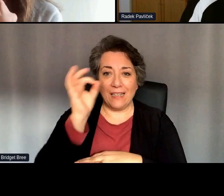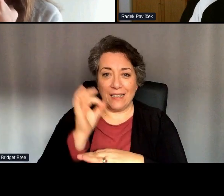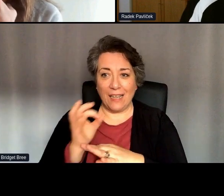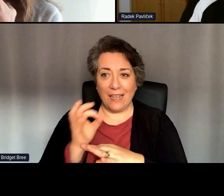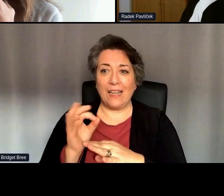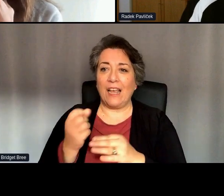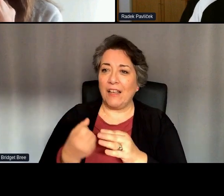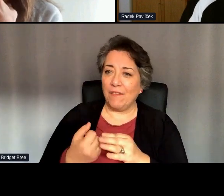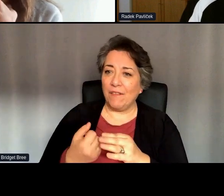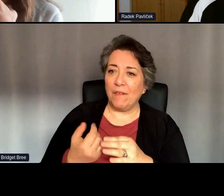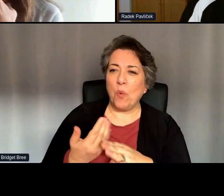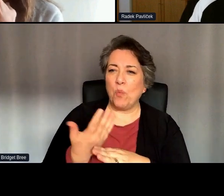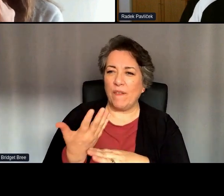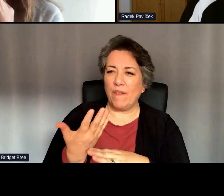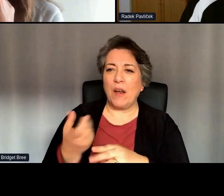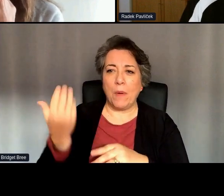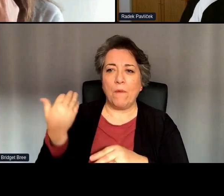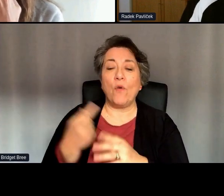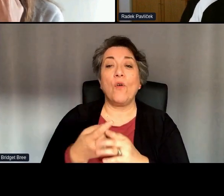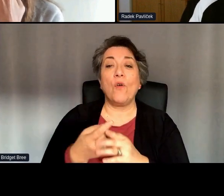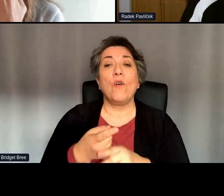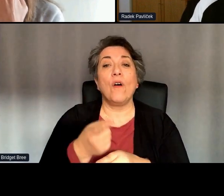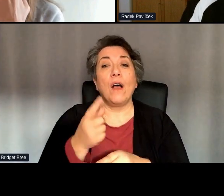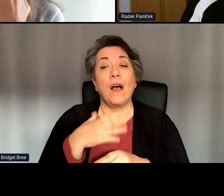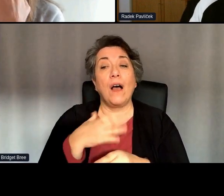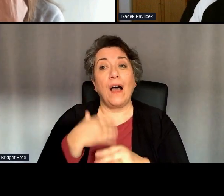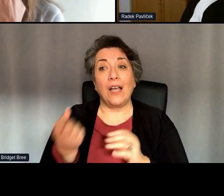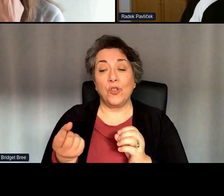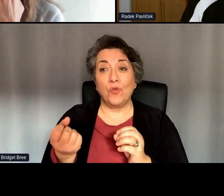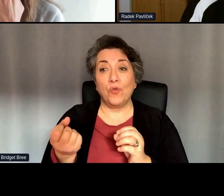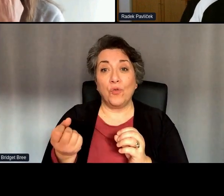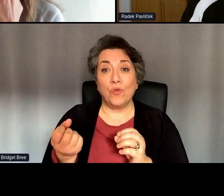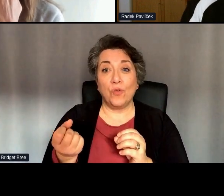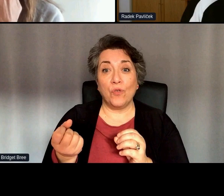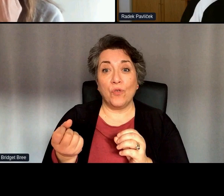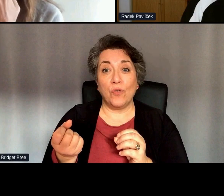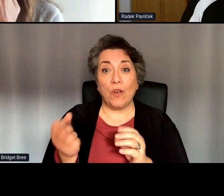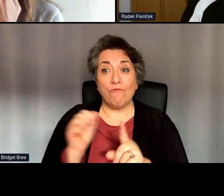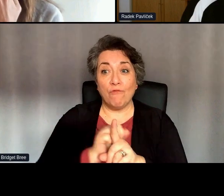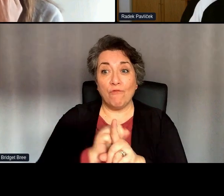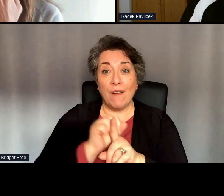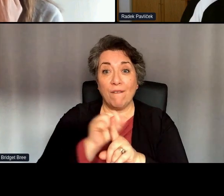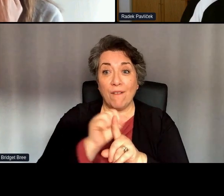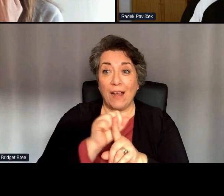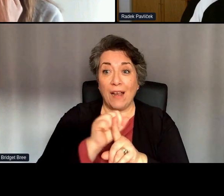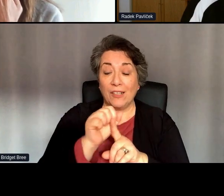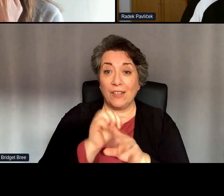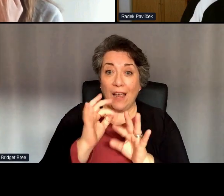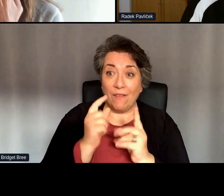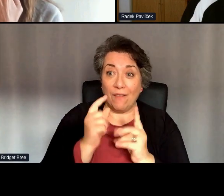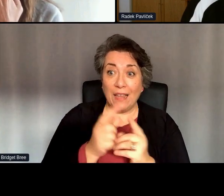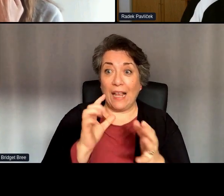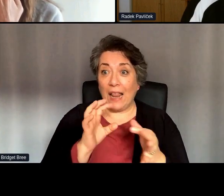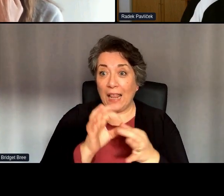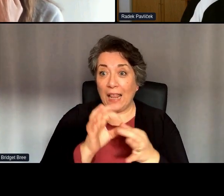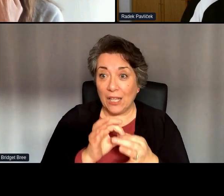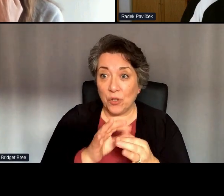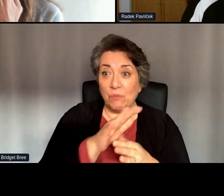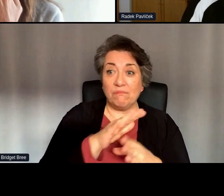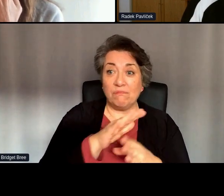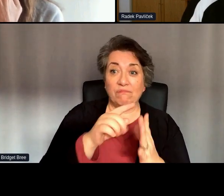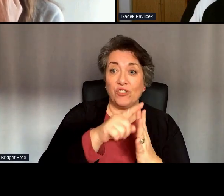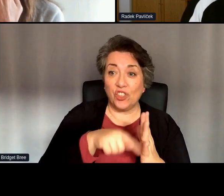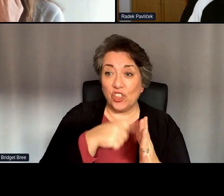before. And I had to refresh all the parts related to area and some JavaScript and some other things that were part